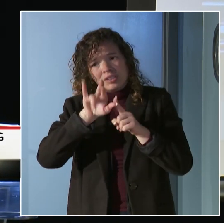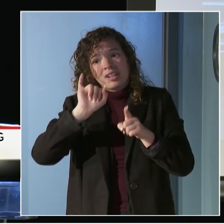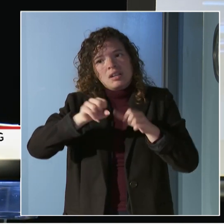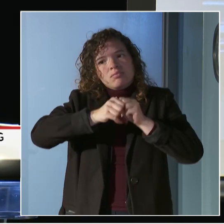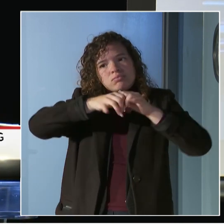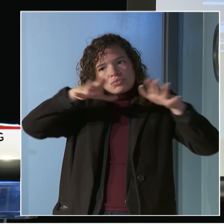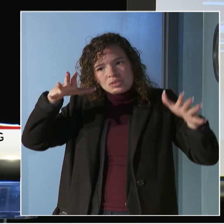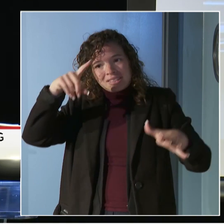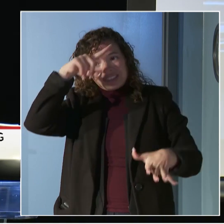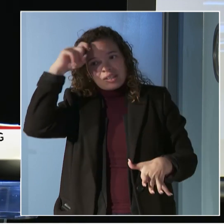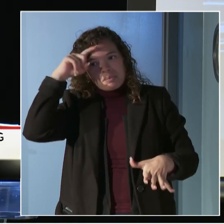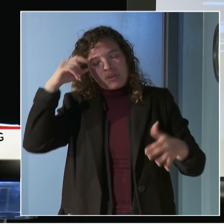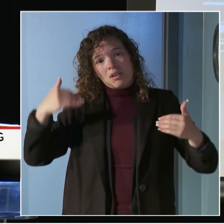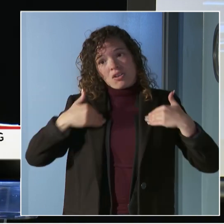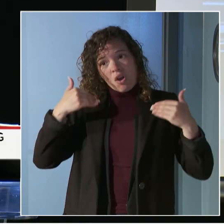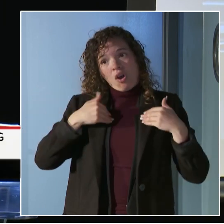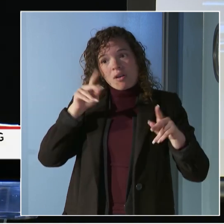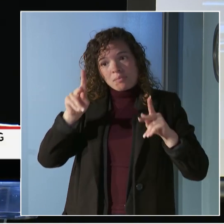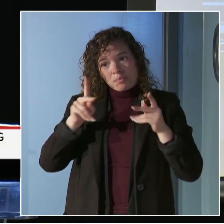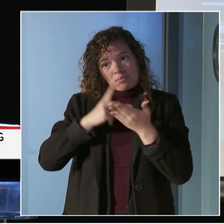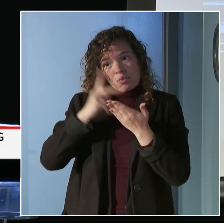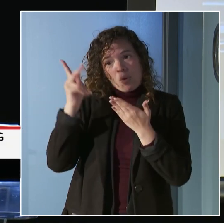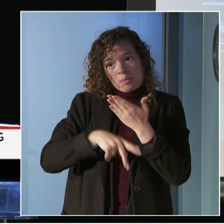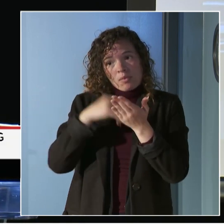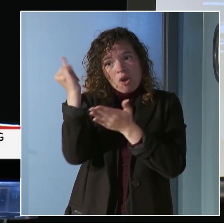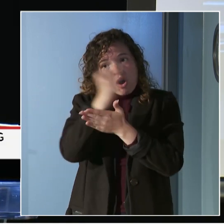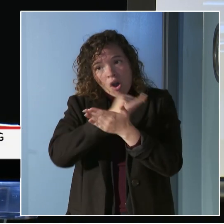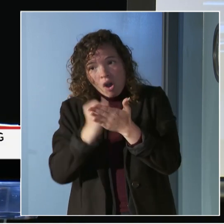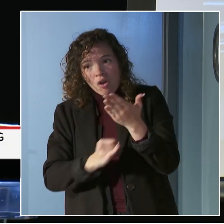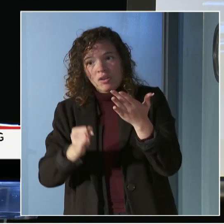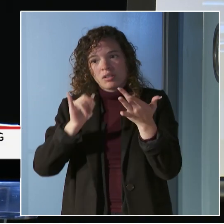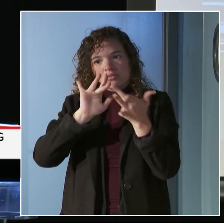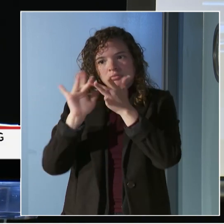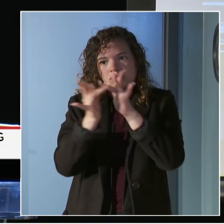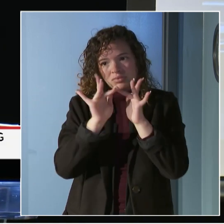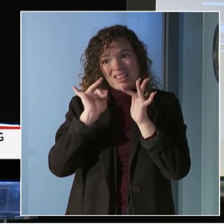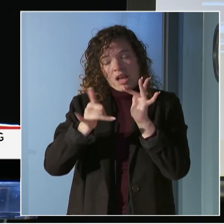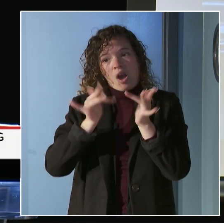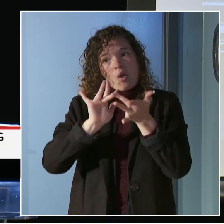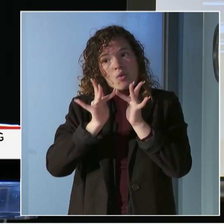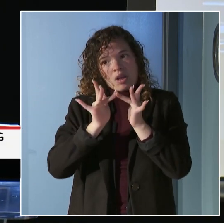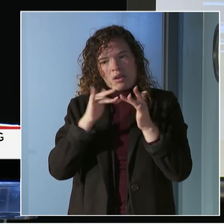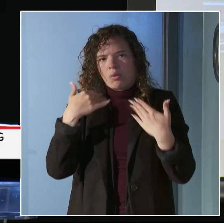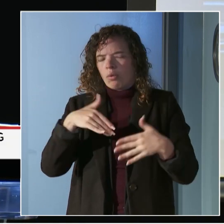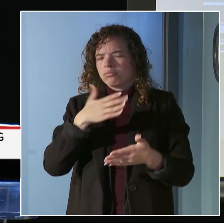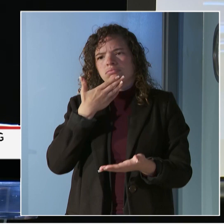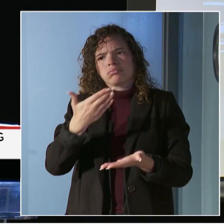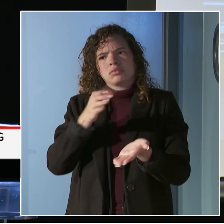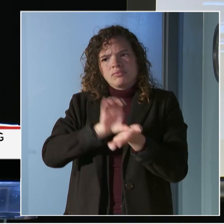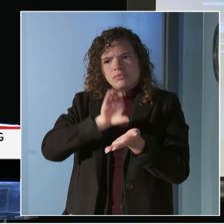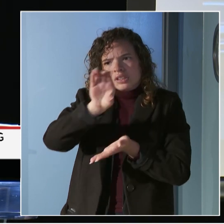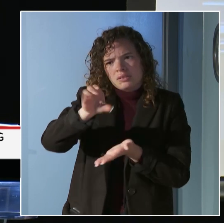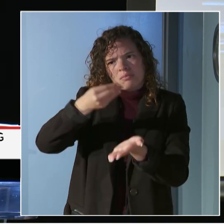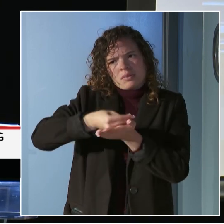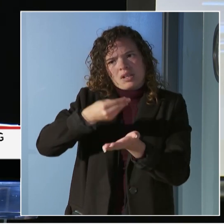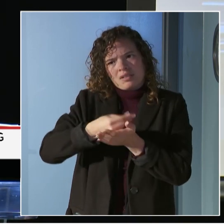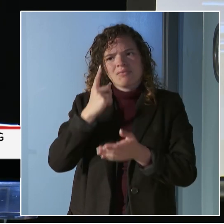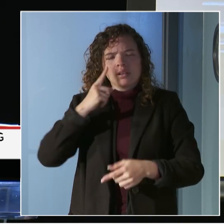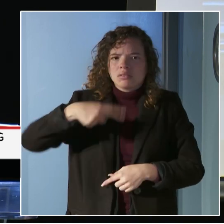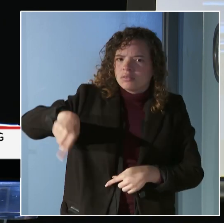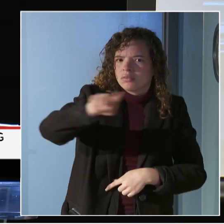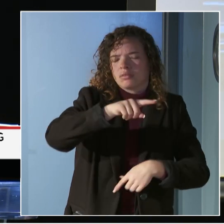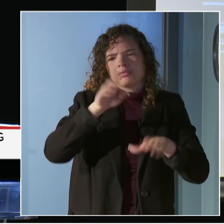digital media program, this is also an investment in our young people. Thank you for speaking so beautifully about your experience.